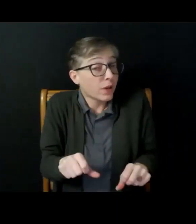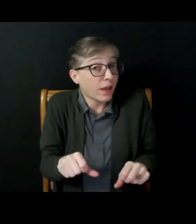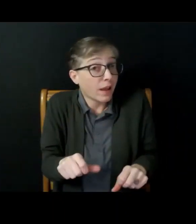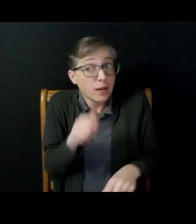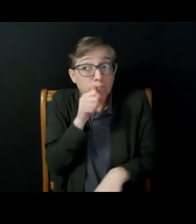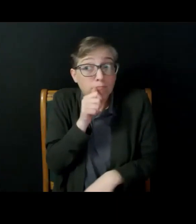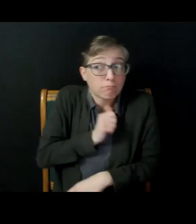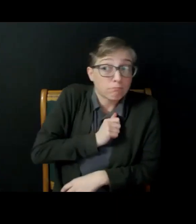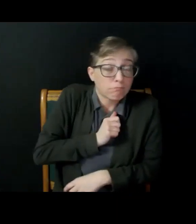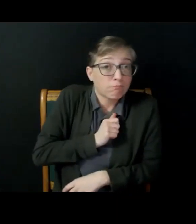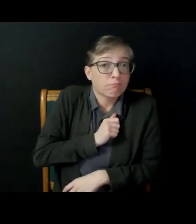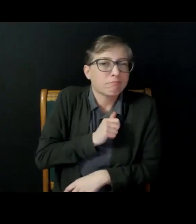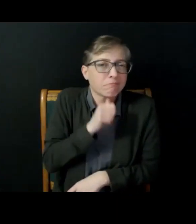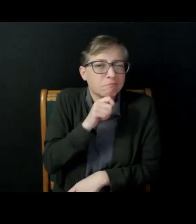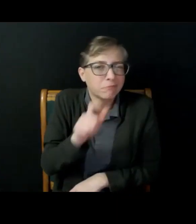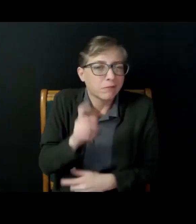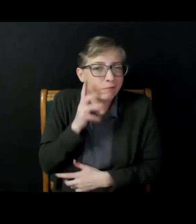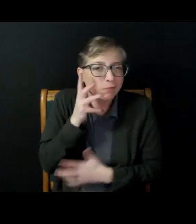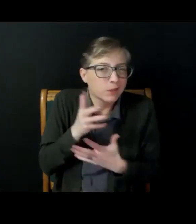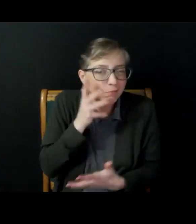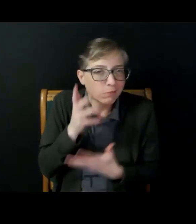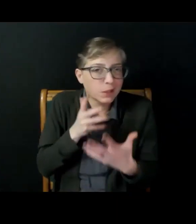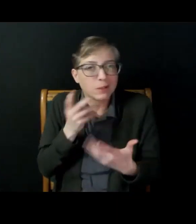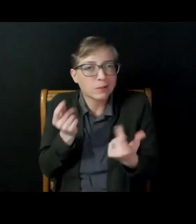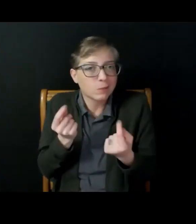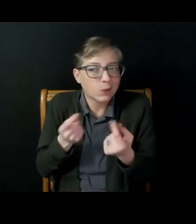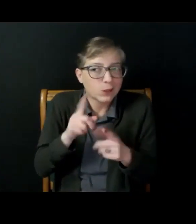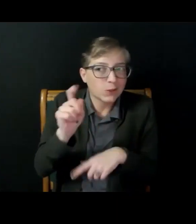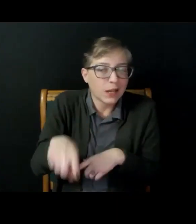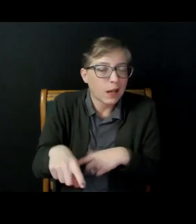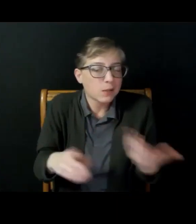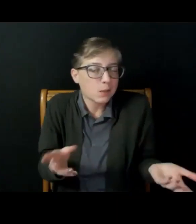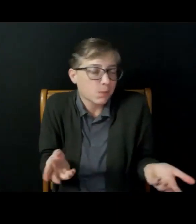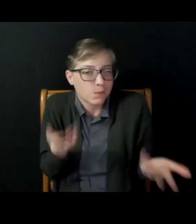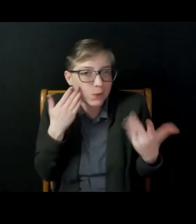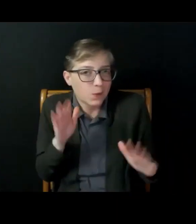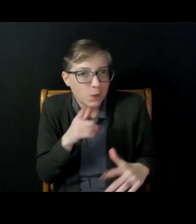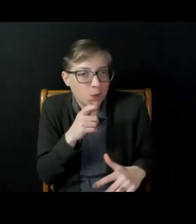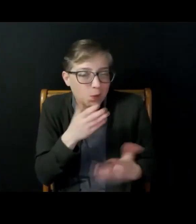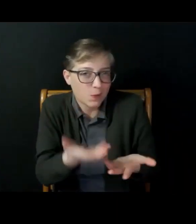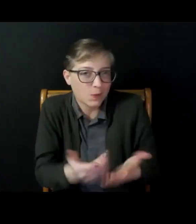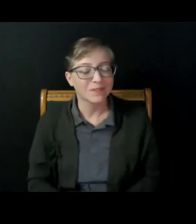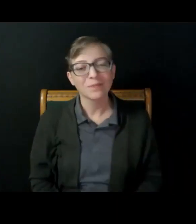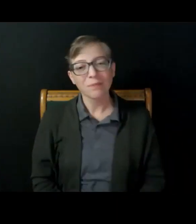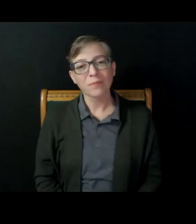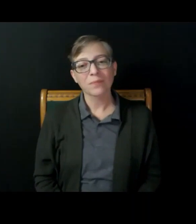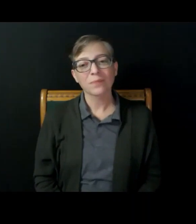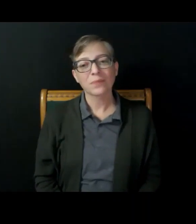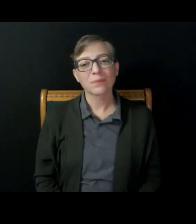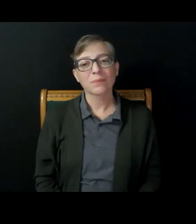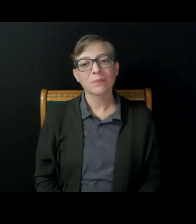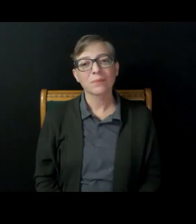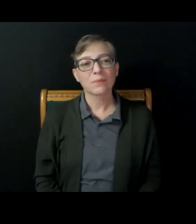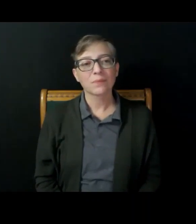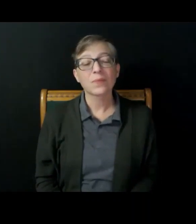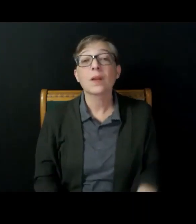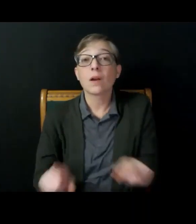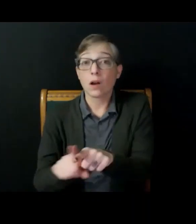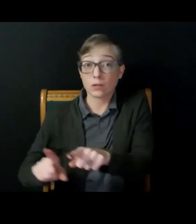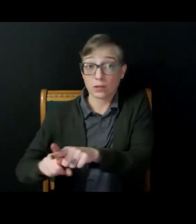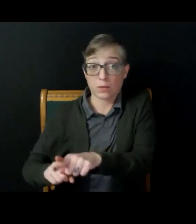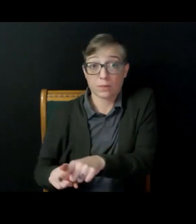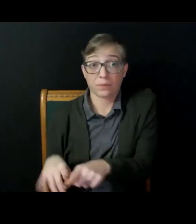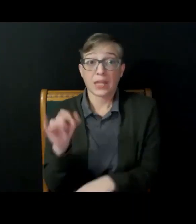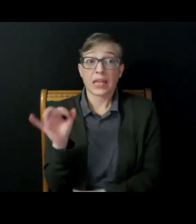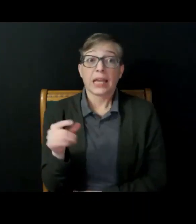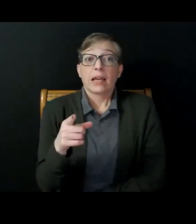worry about being embarrassed about anything that you put in there. We won't know that it's you. Additionally, if you have a question for